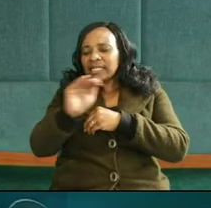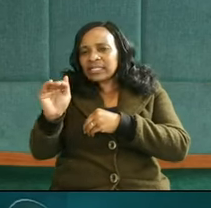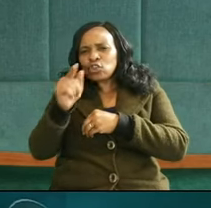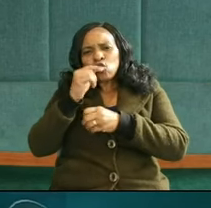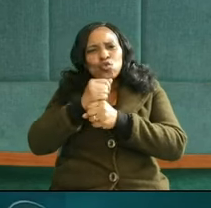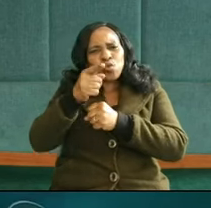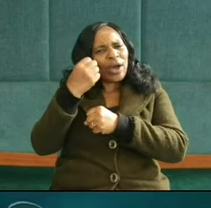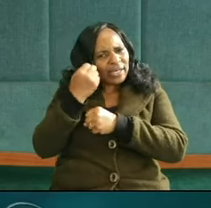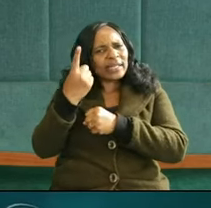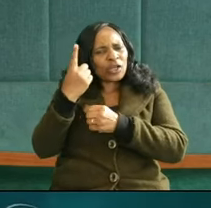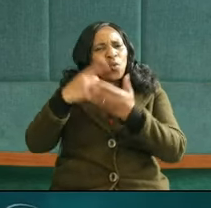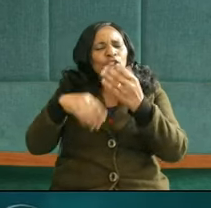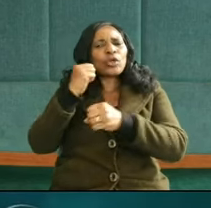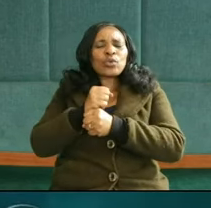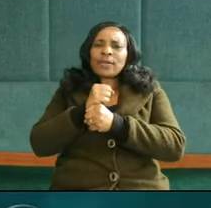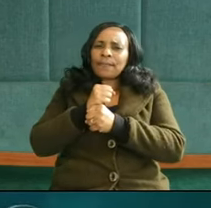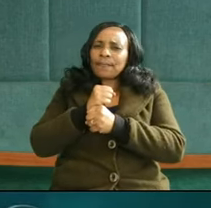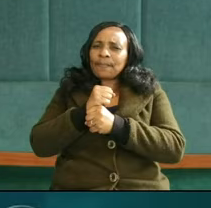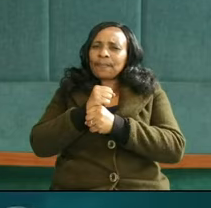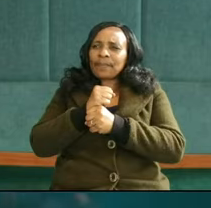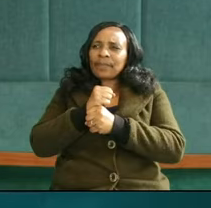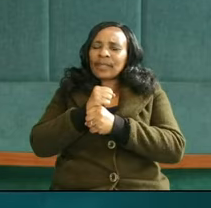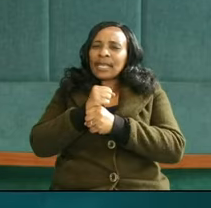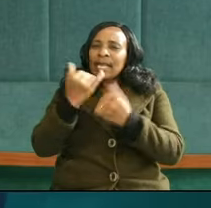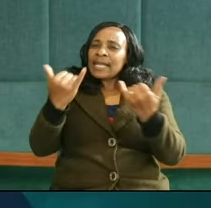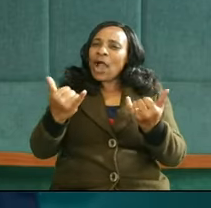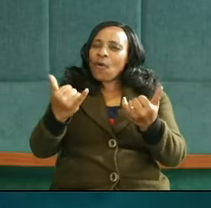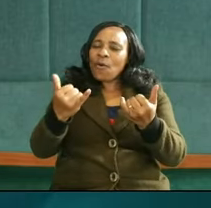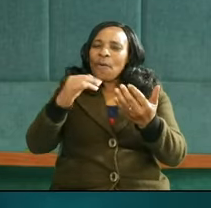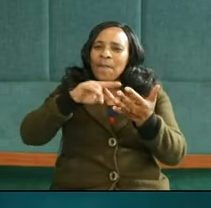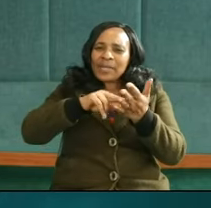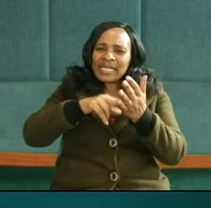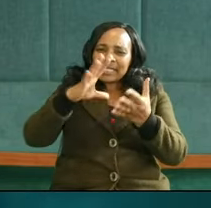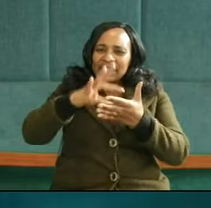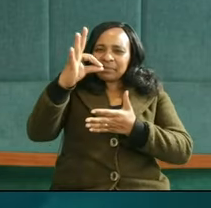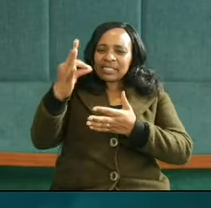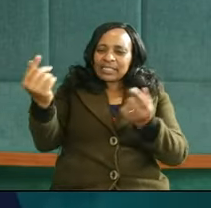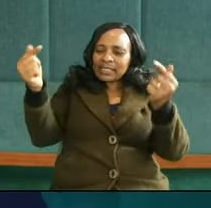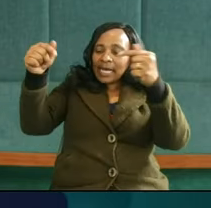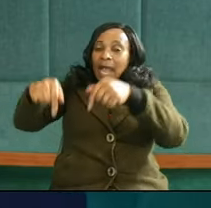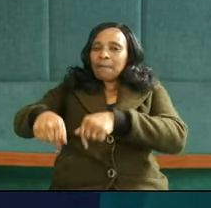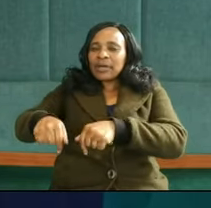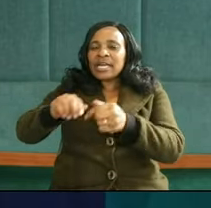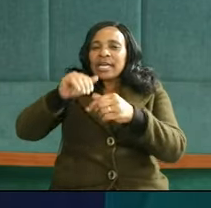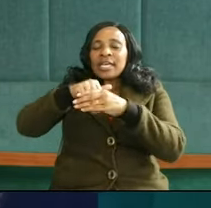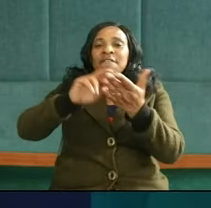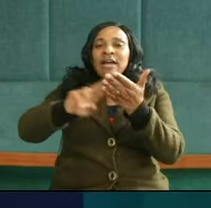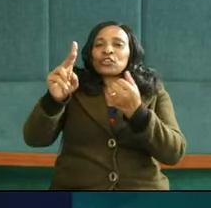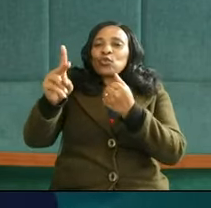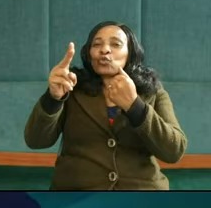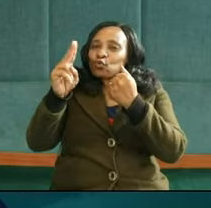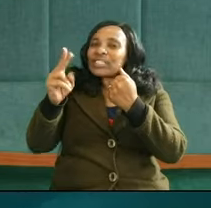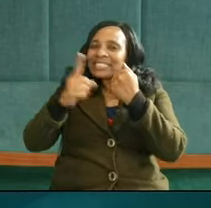you are reading?'" The Spirit, now it's not the angel anymore. In verse 26, it says, the Spirit said to